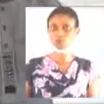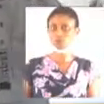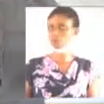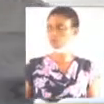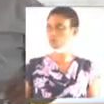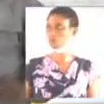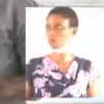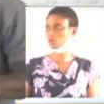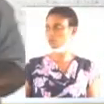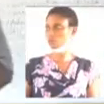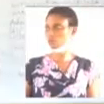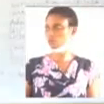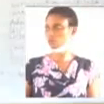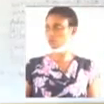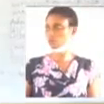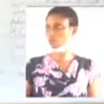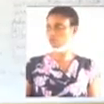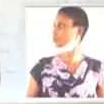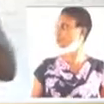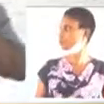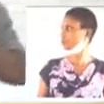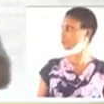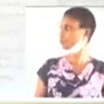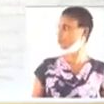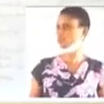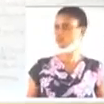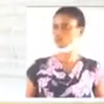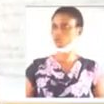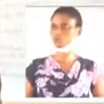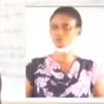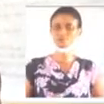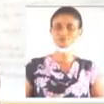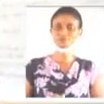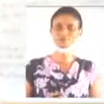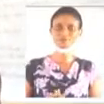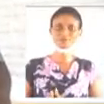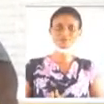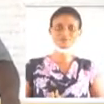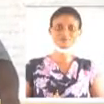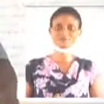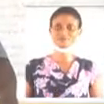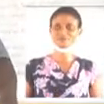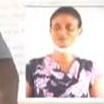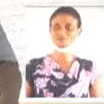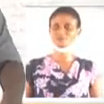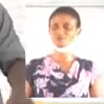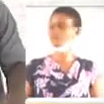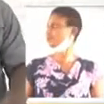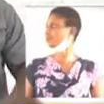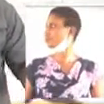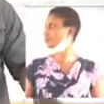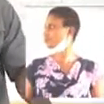anti-drug groups to conscientize the entire students on the need to run